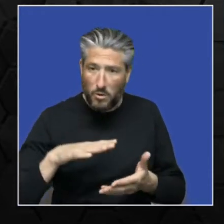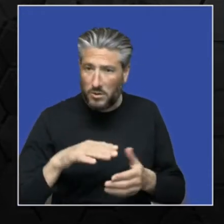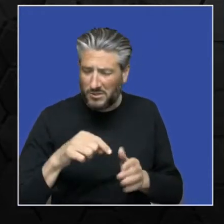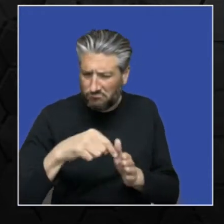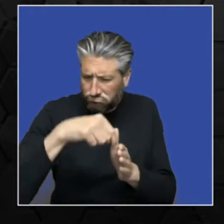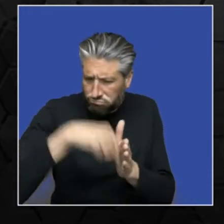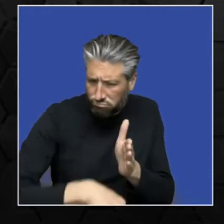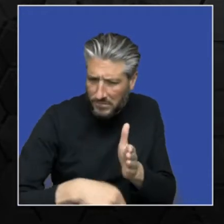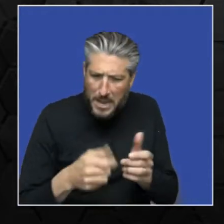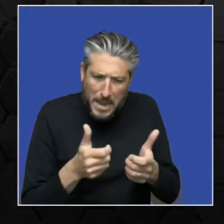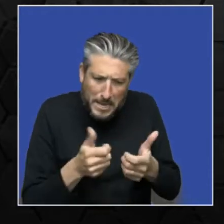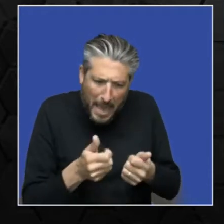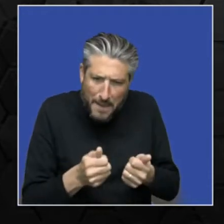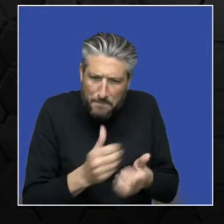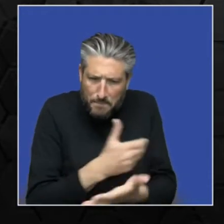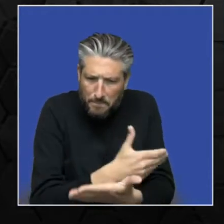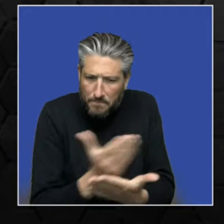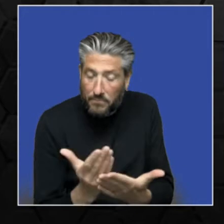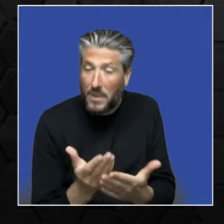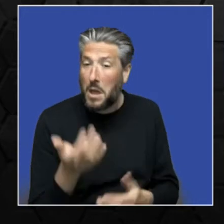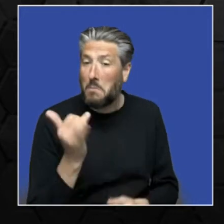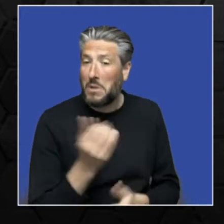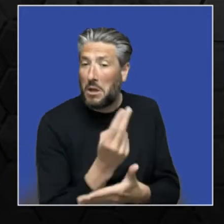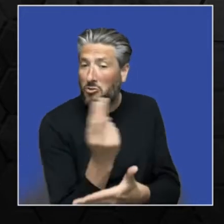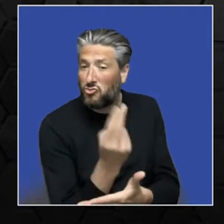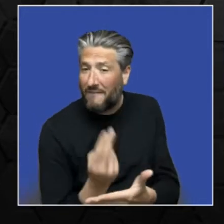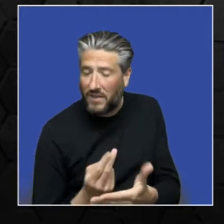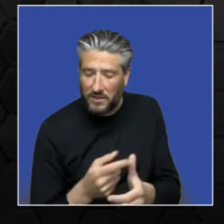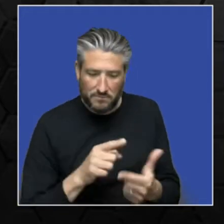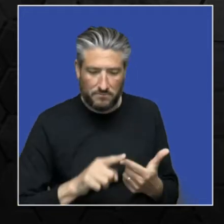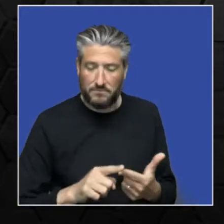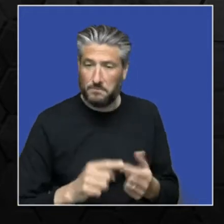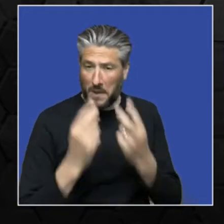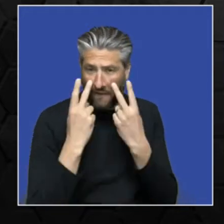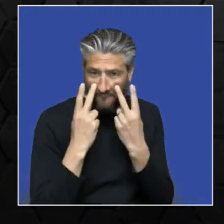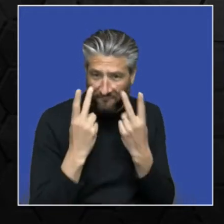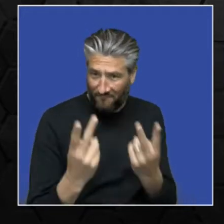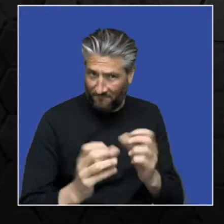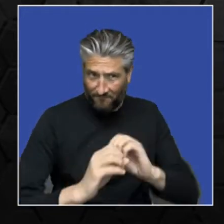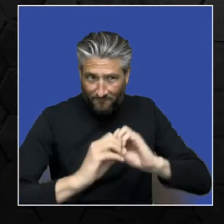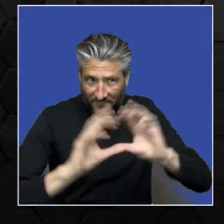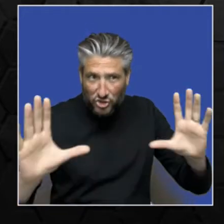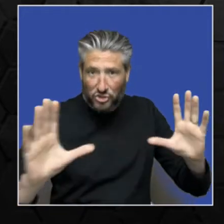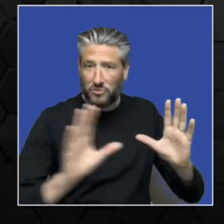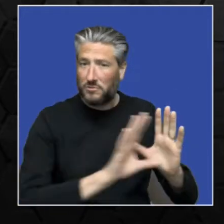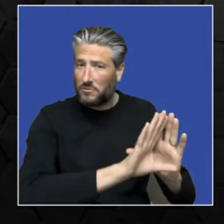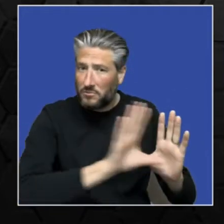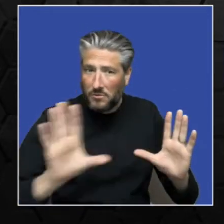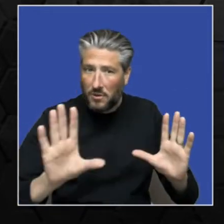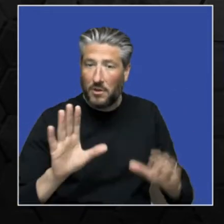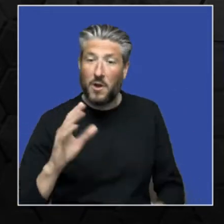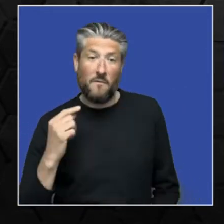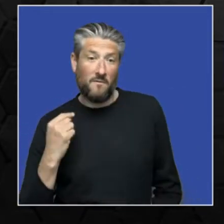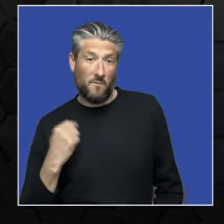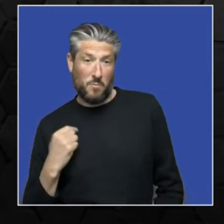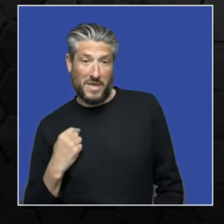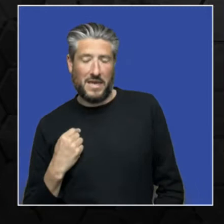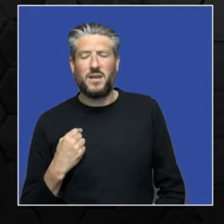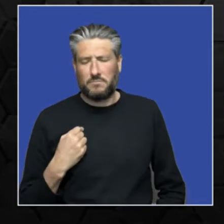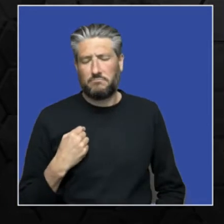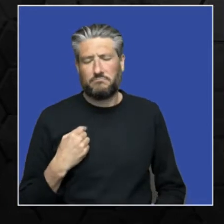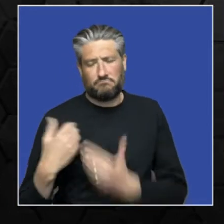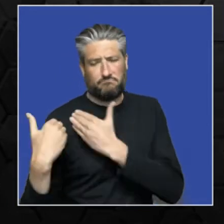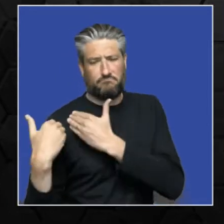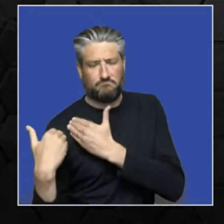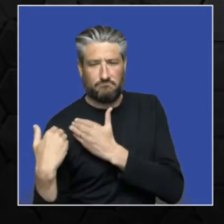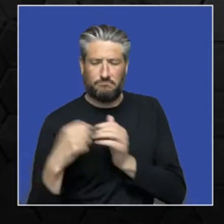about maybe computer vision. For me, I work on deep reinforcement learning, which is actually a very